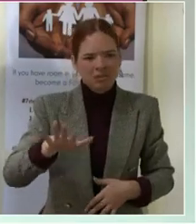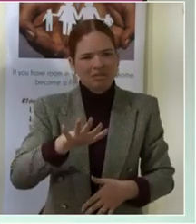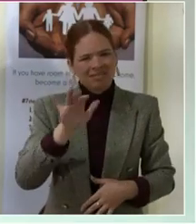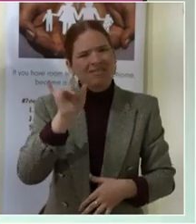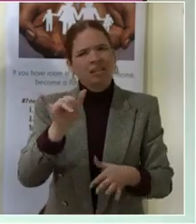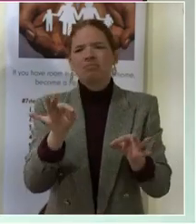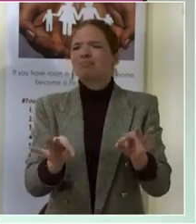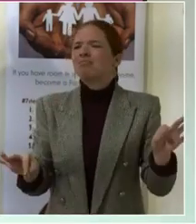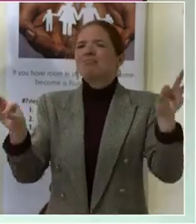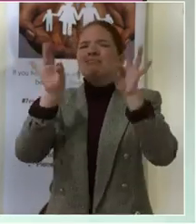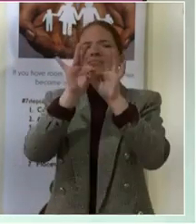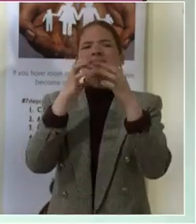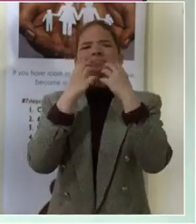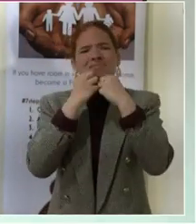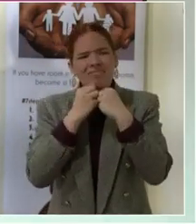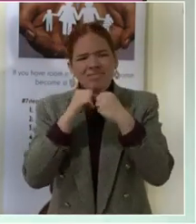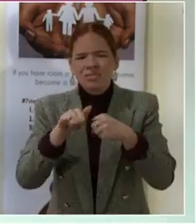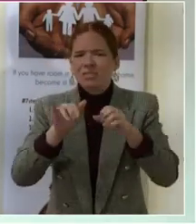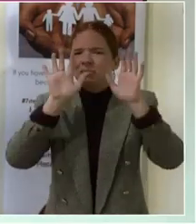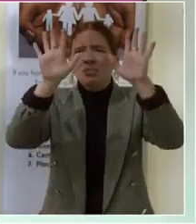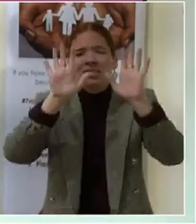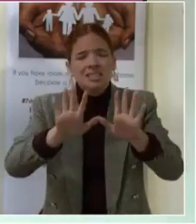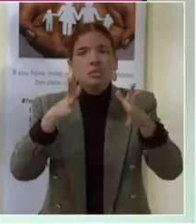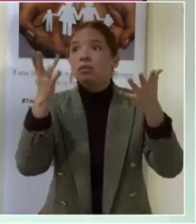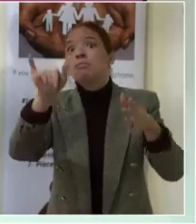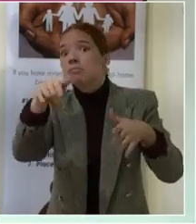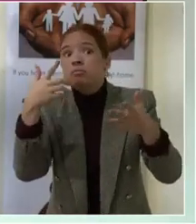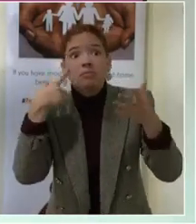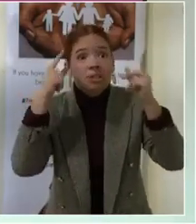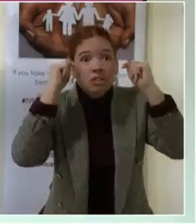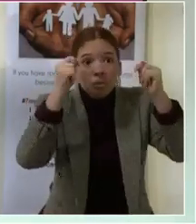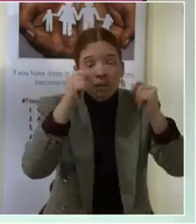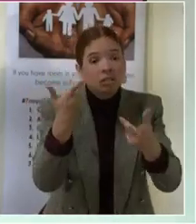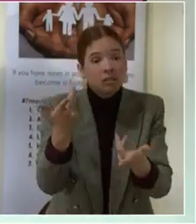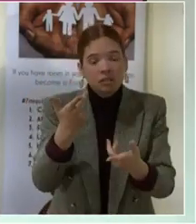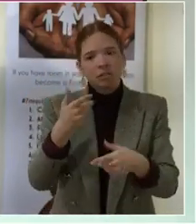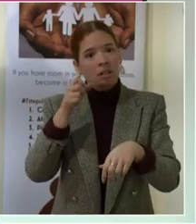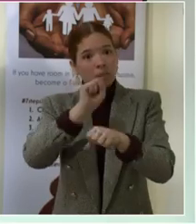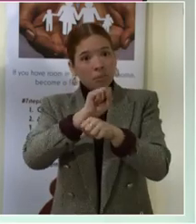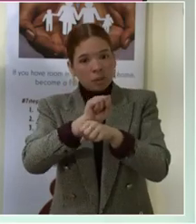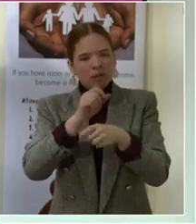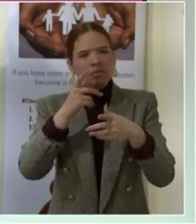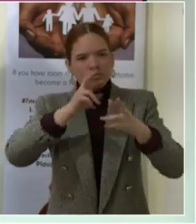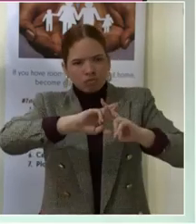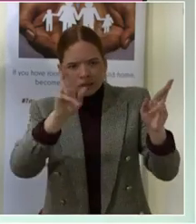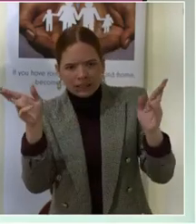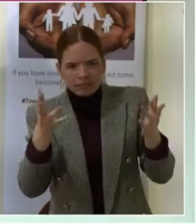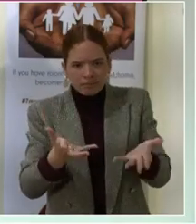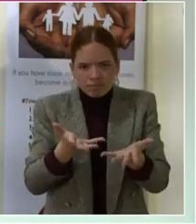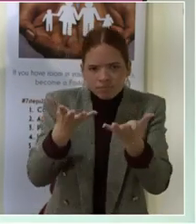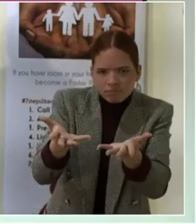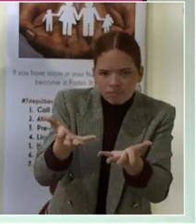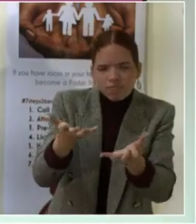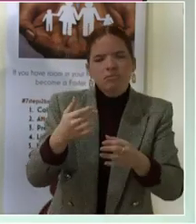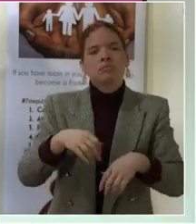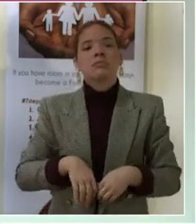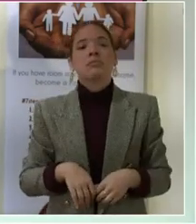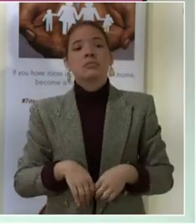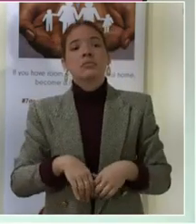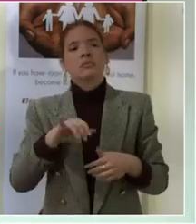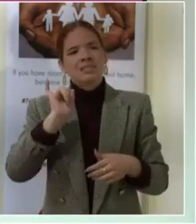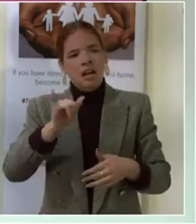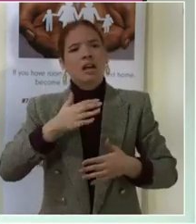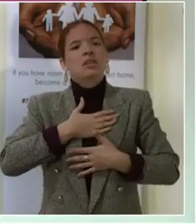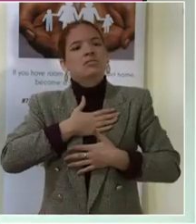amazing, high-impact tutoring, and also we have great workforce development programs, this really is geared towards recreation. So we're really, really excited about that. And there are a number